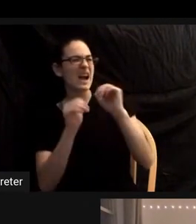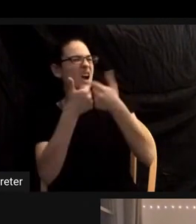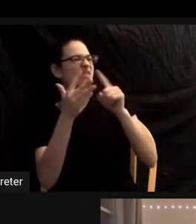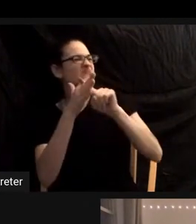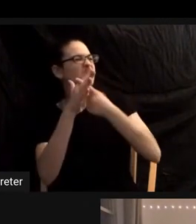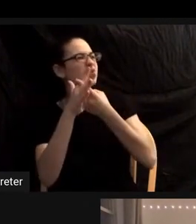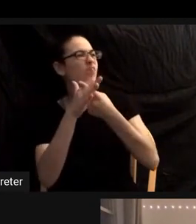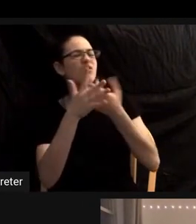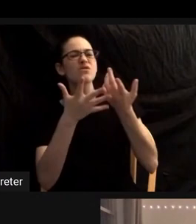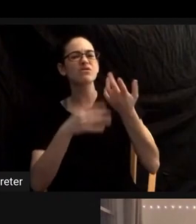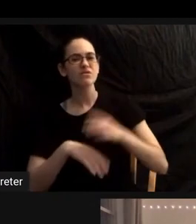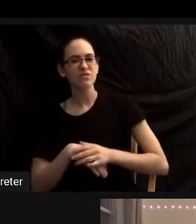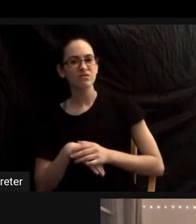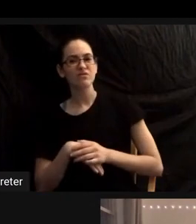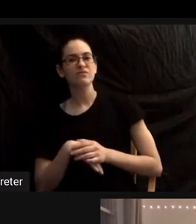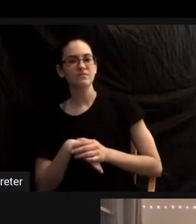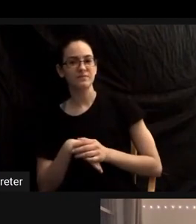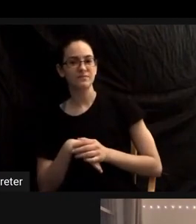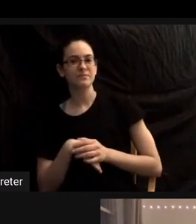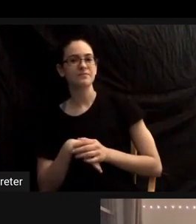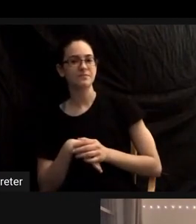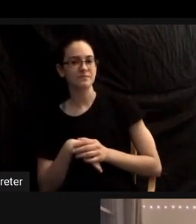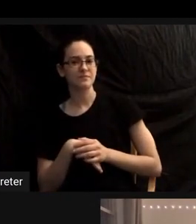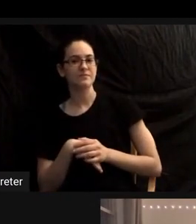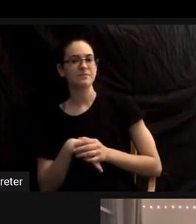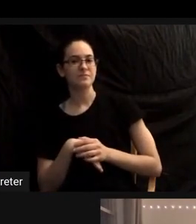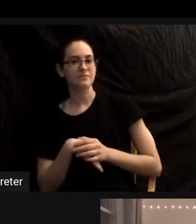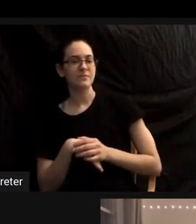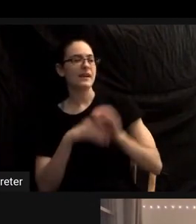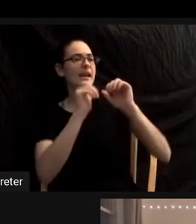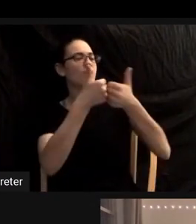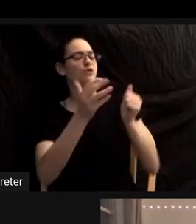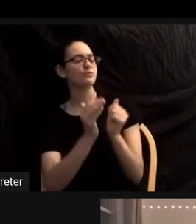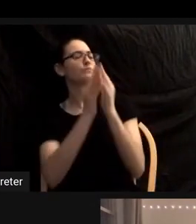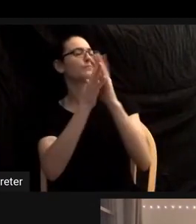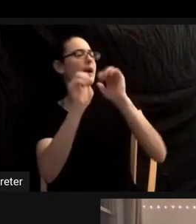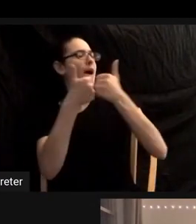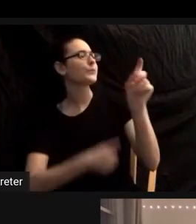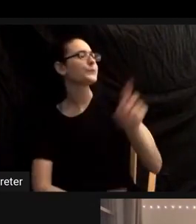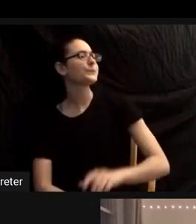what's the impetus for it, and those first few steps you took to get it off the ground?